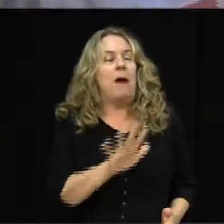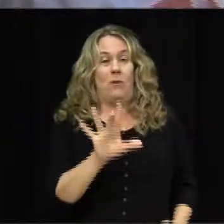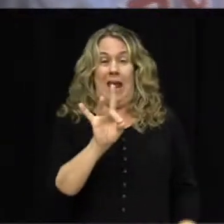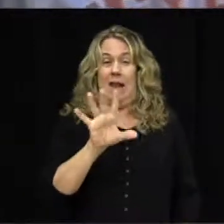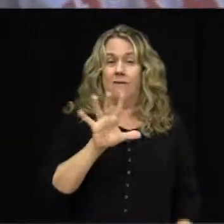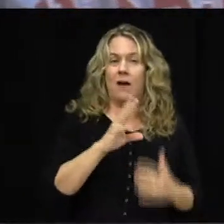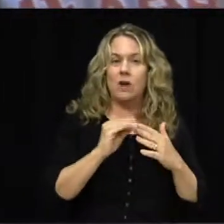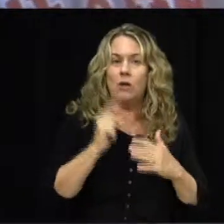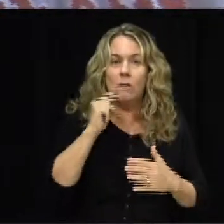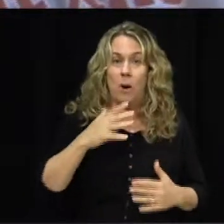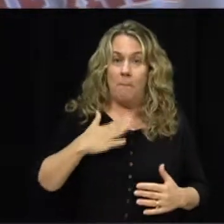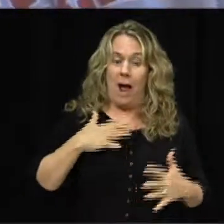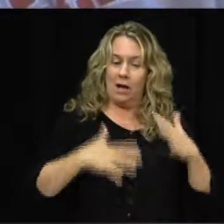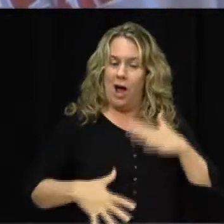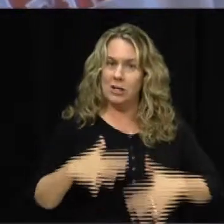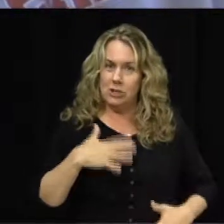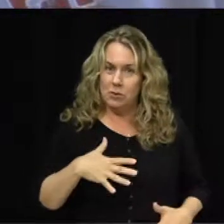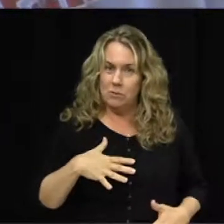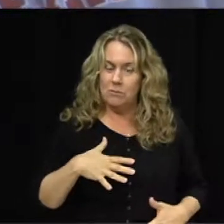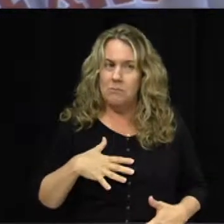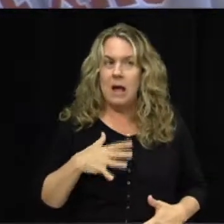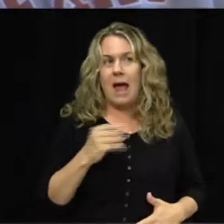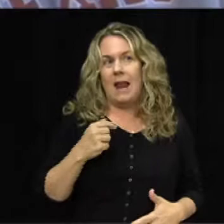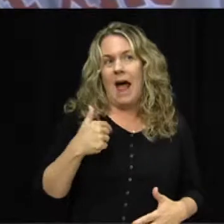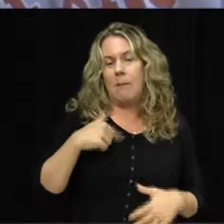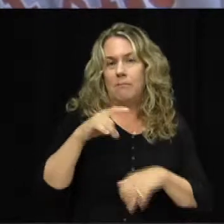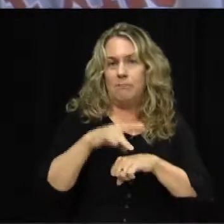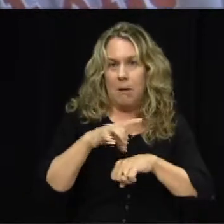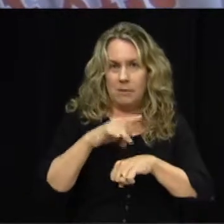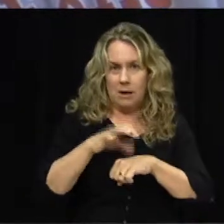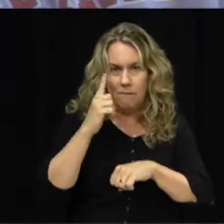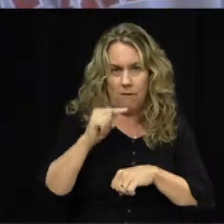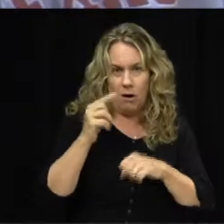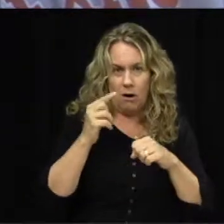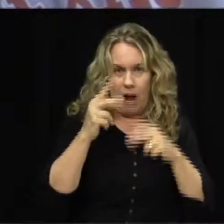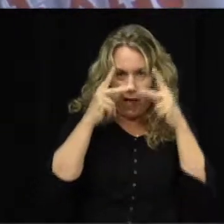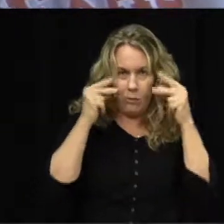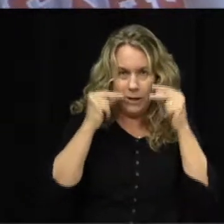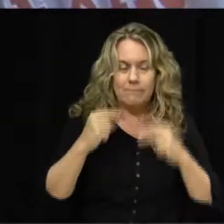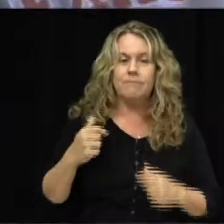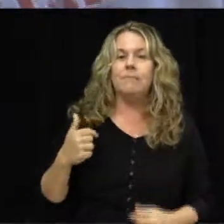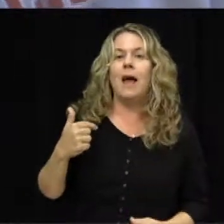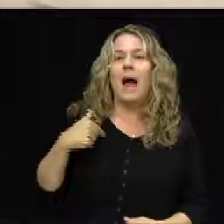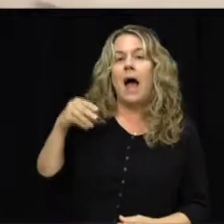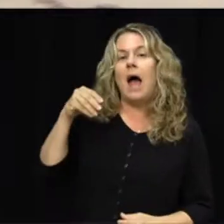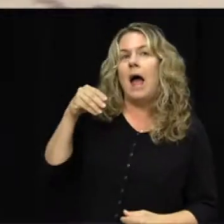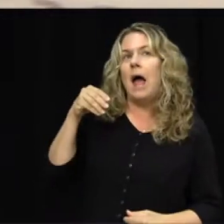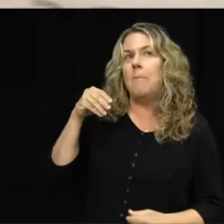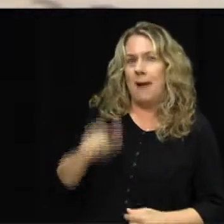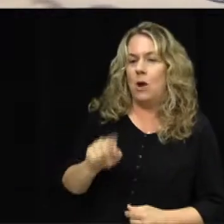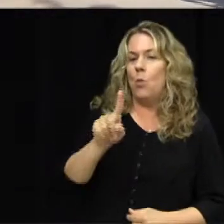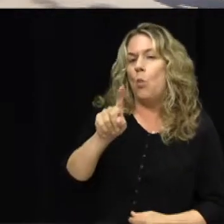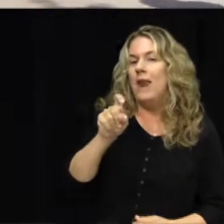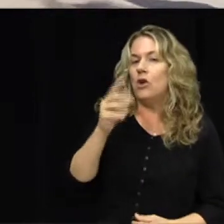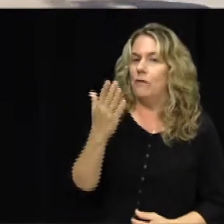spent $85 on my costume, and I'm a pumpkin for Halloween. I paid